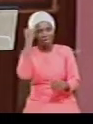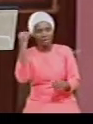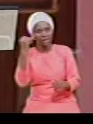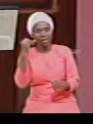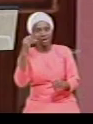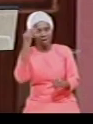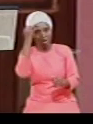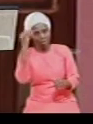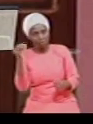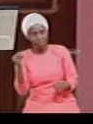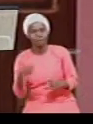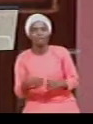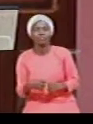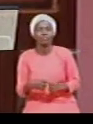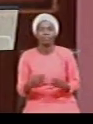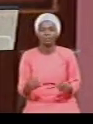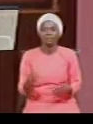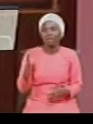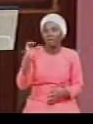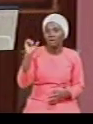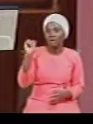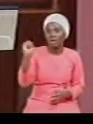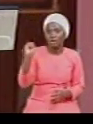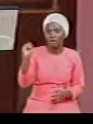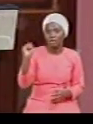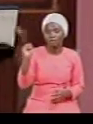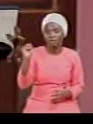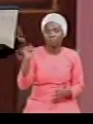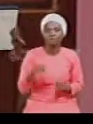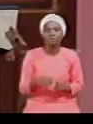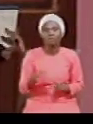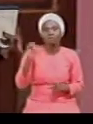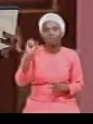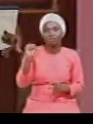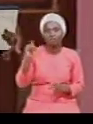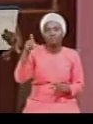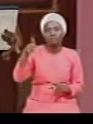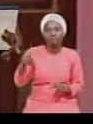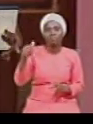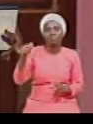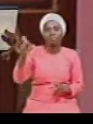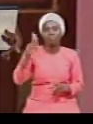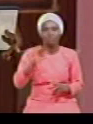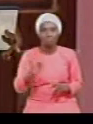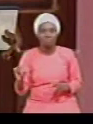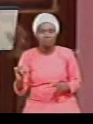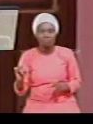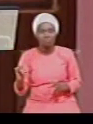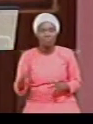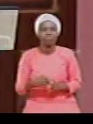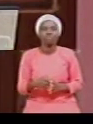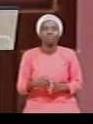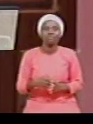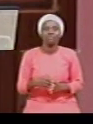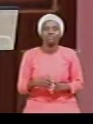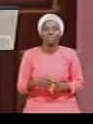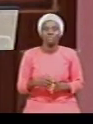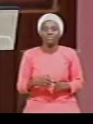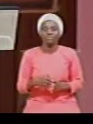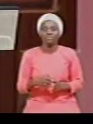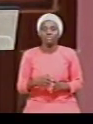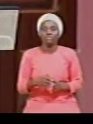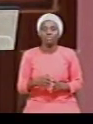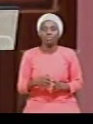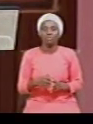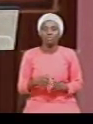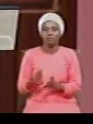opinion, as sparing your own words. Sparing your